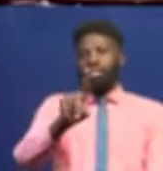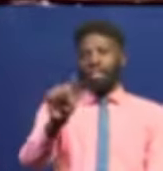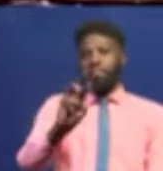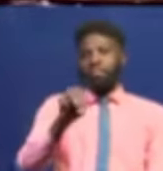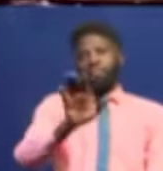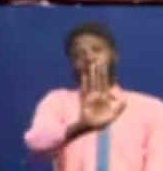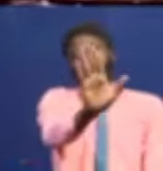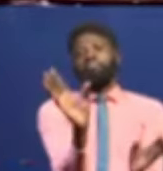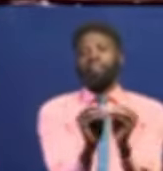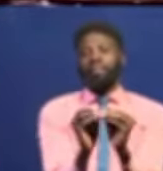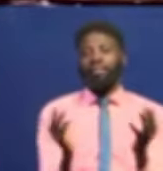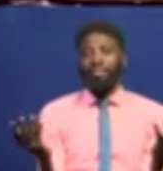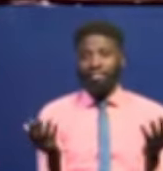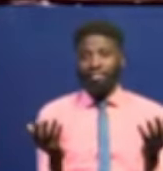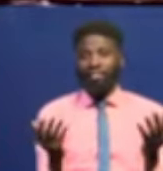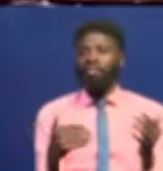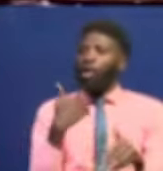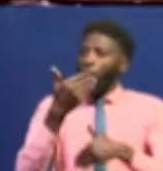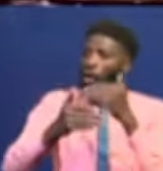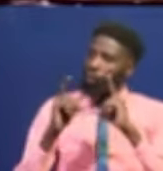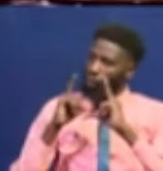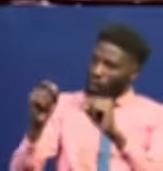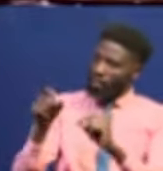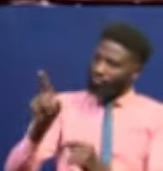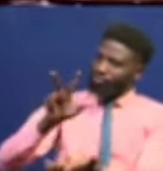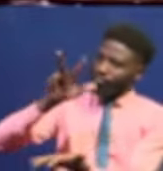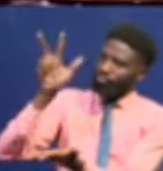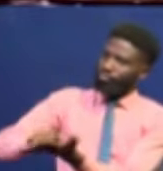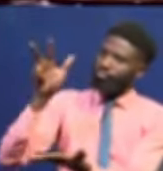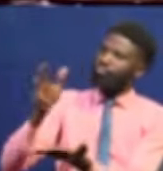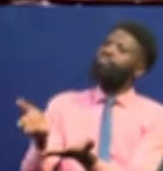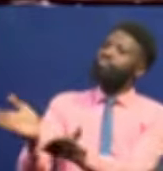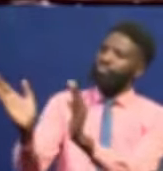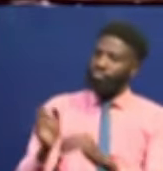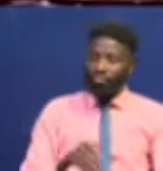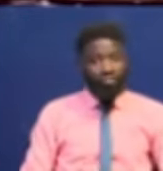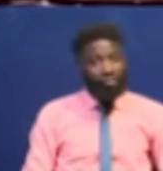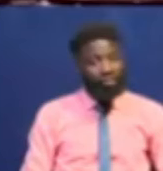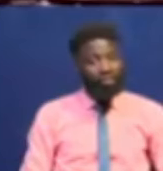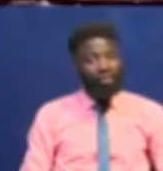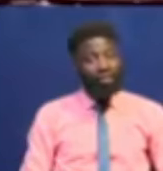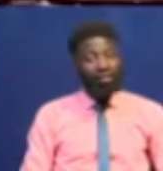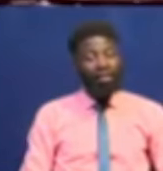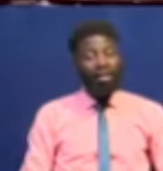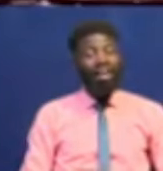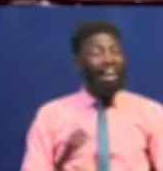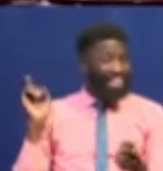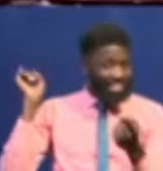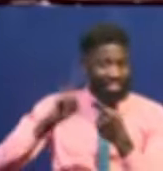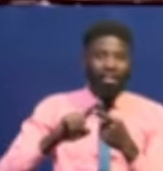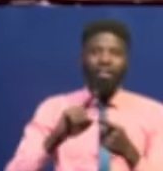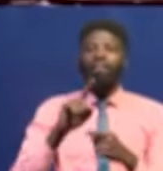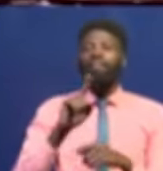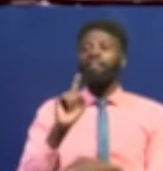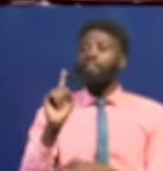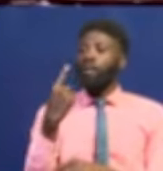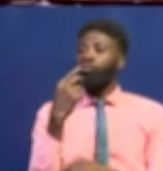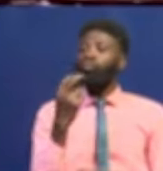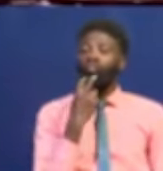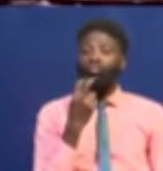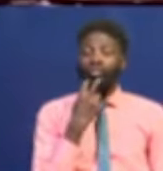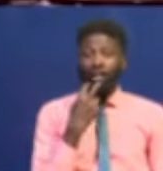MPs and at some point told them to pass it as it is. And until the last week, that was the first Tuesday when the protests were